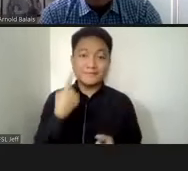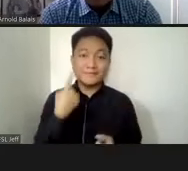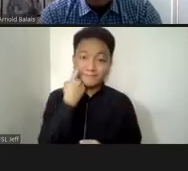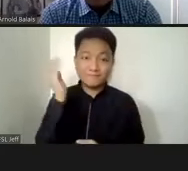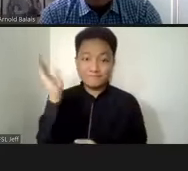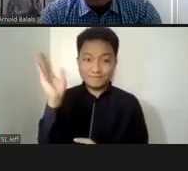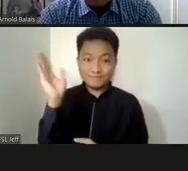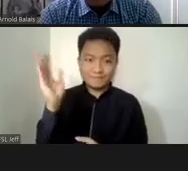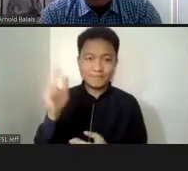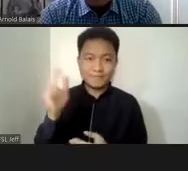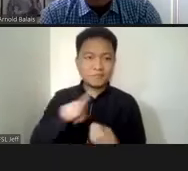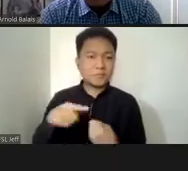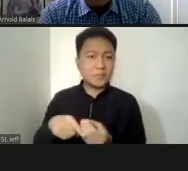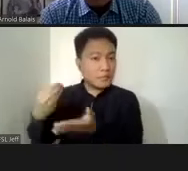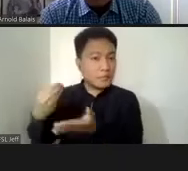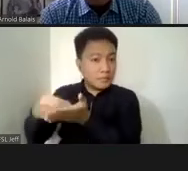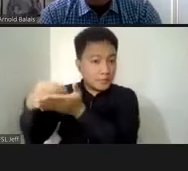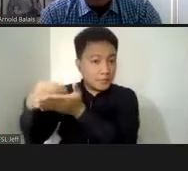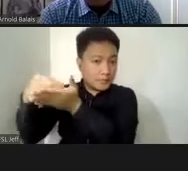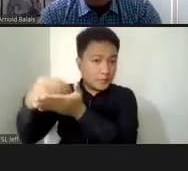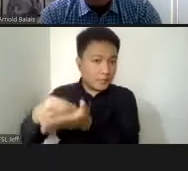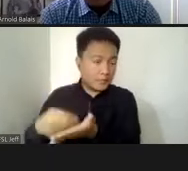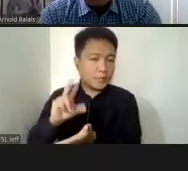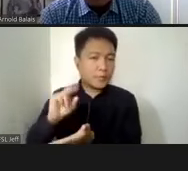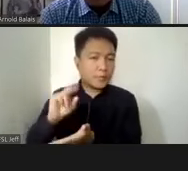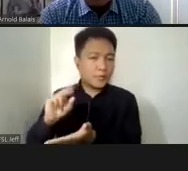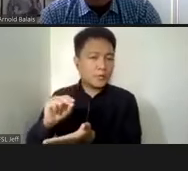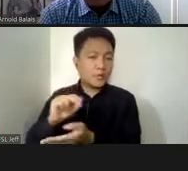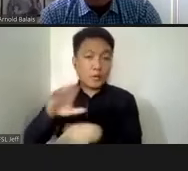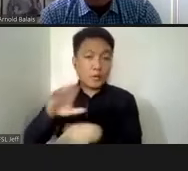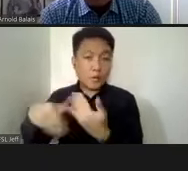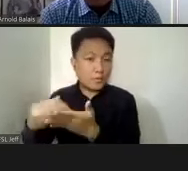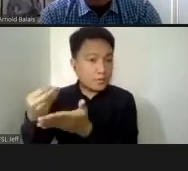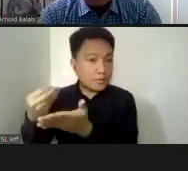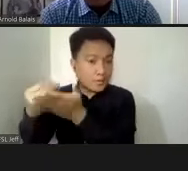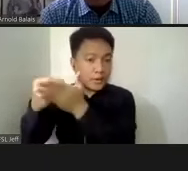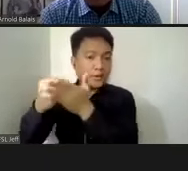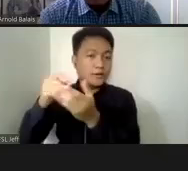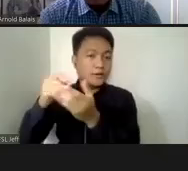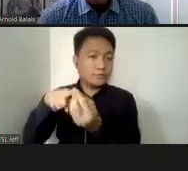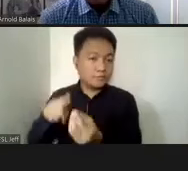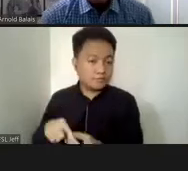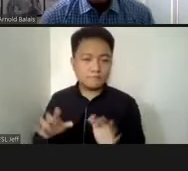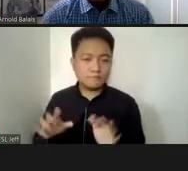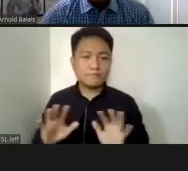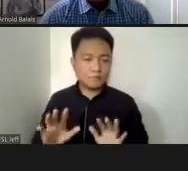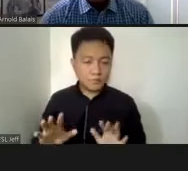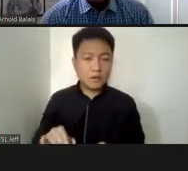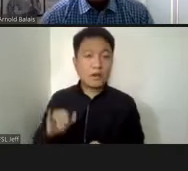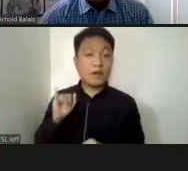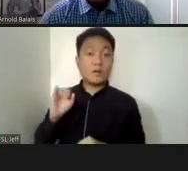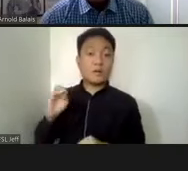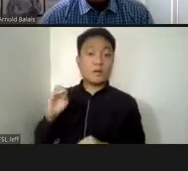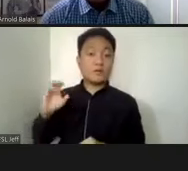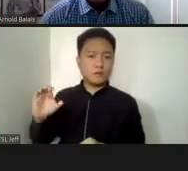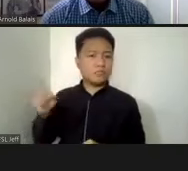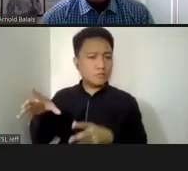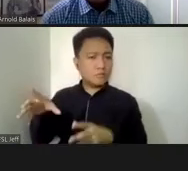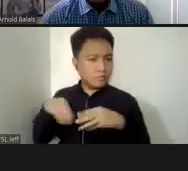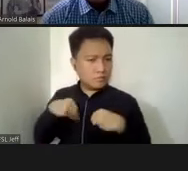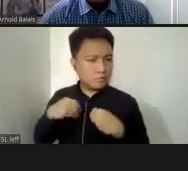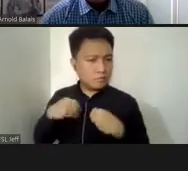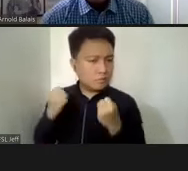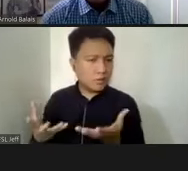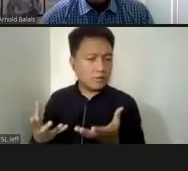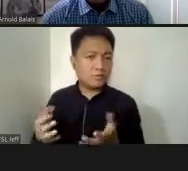the IOC receives a lot of contributions in kind. So it depends on the nature of the company. What do you produce?